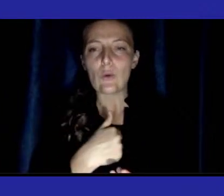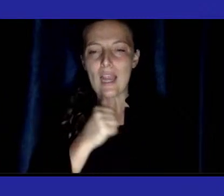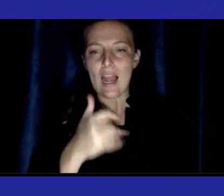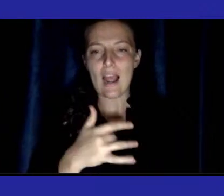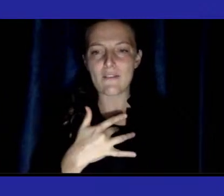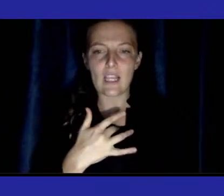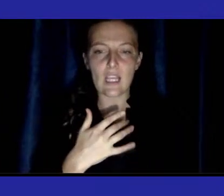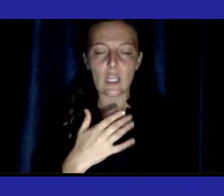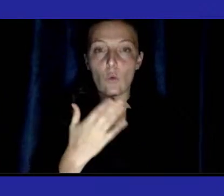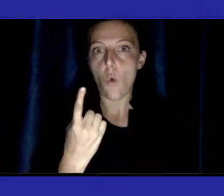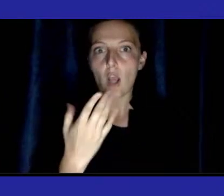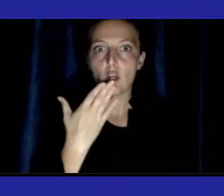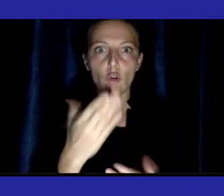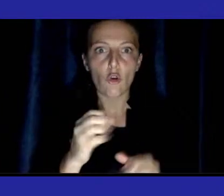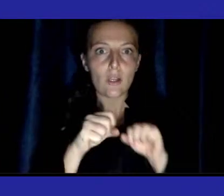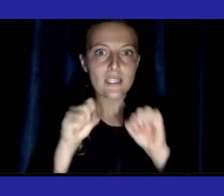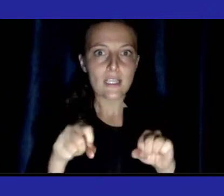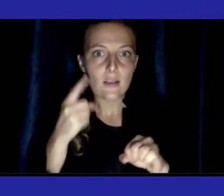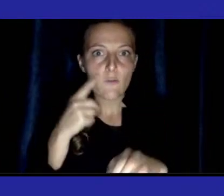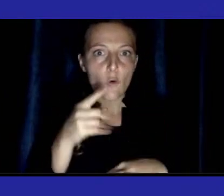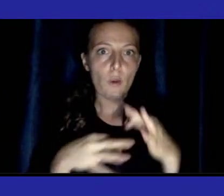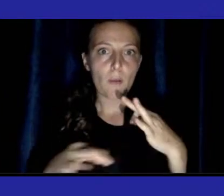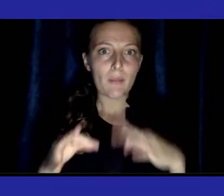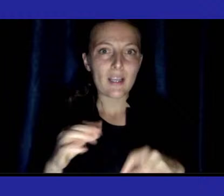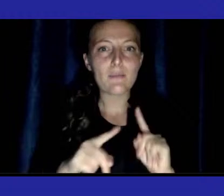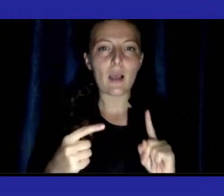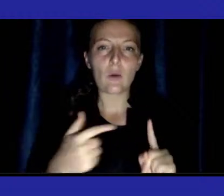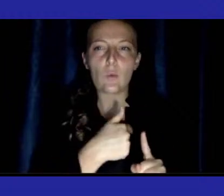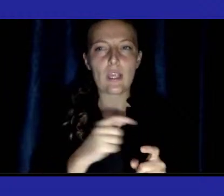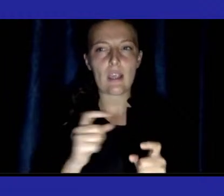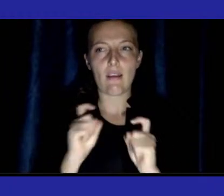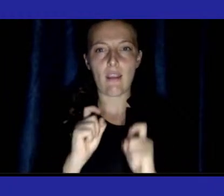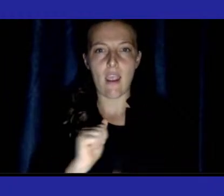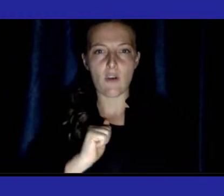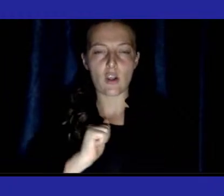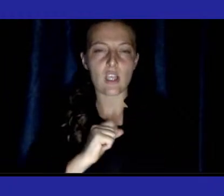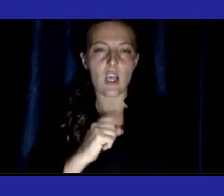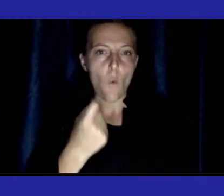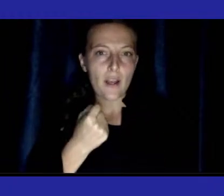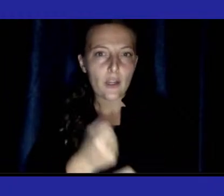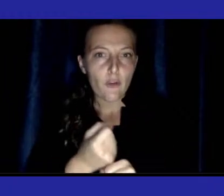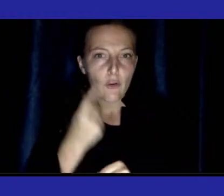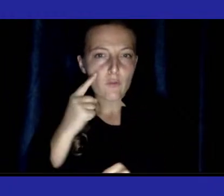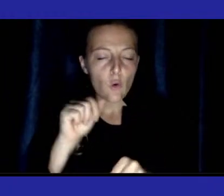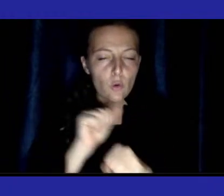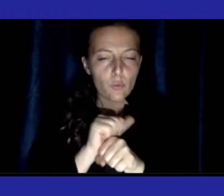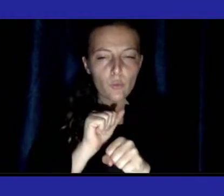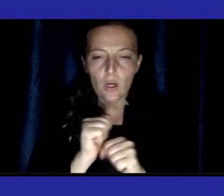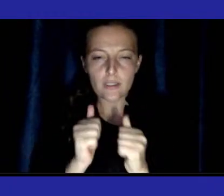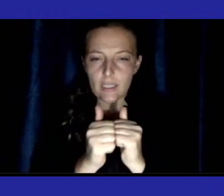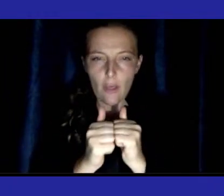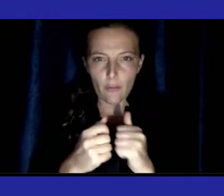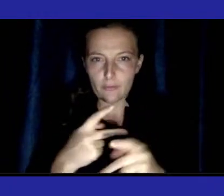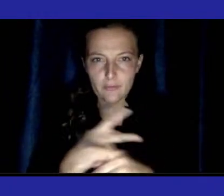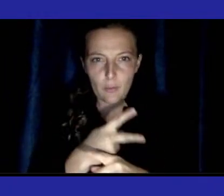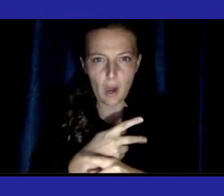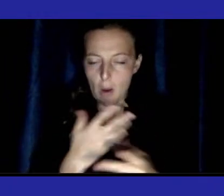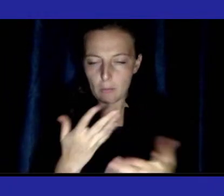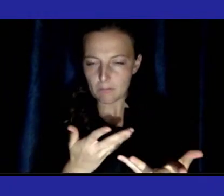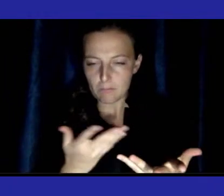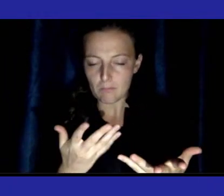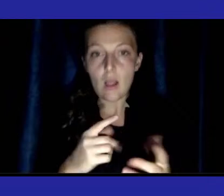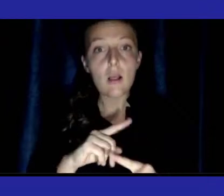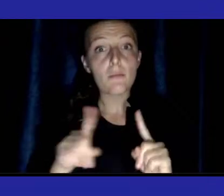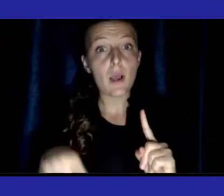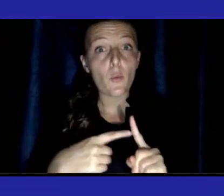we gave ourselves a year to work on that together with Epic. And so as we look at the metrics for